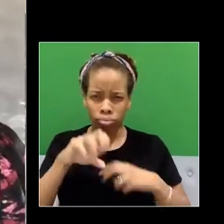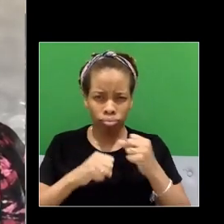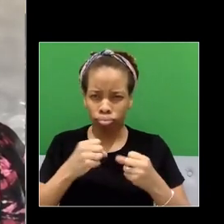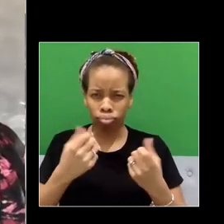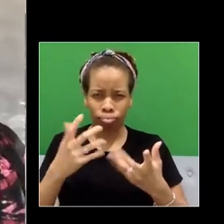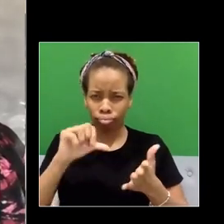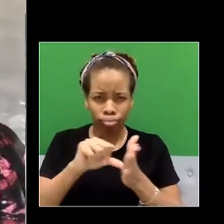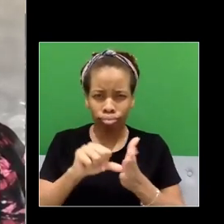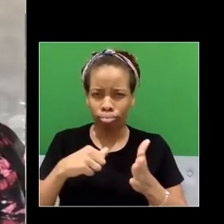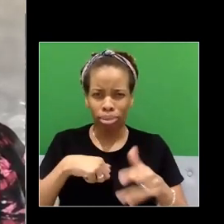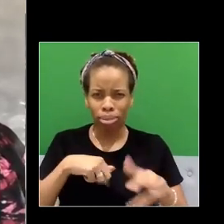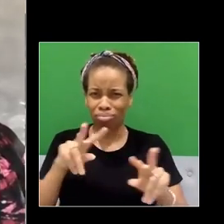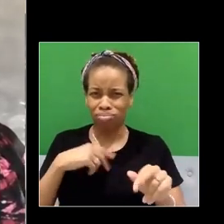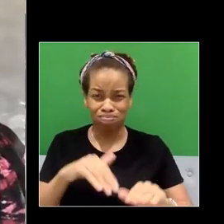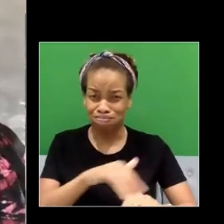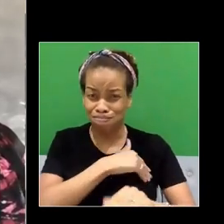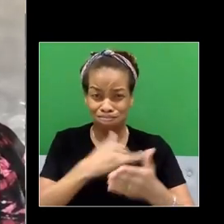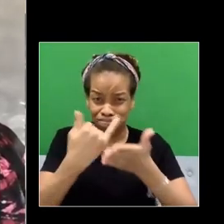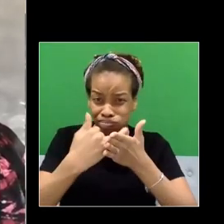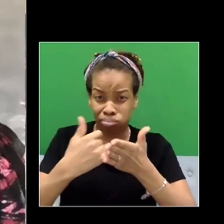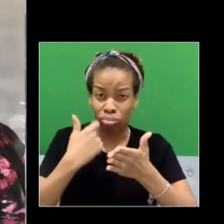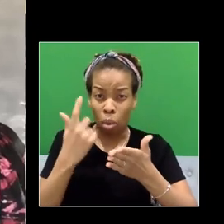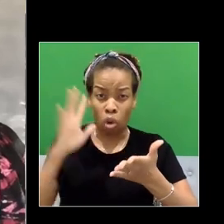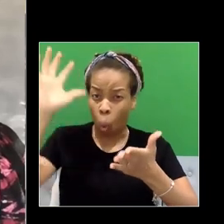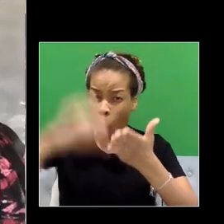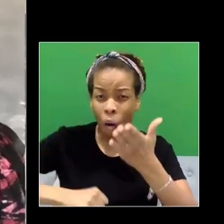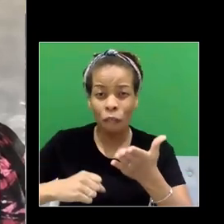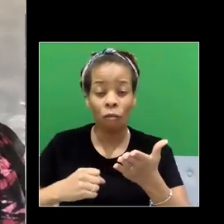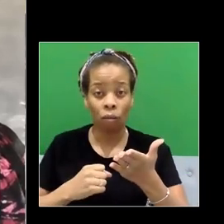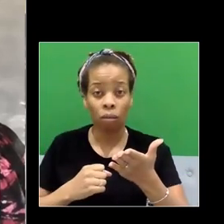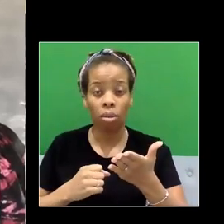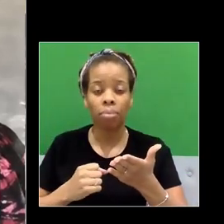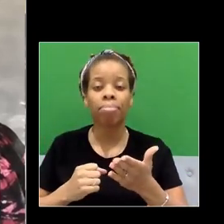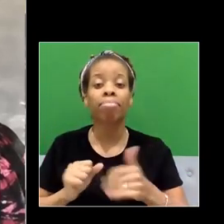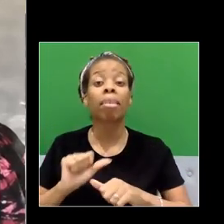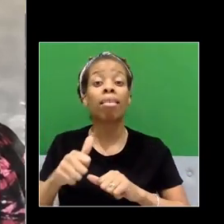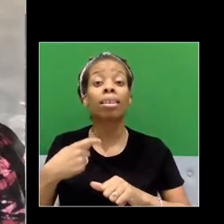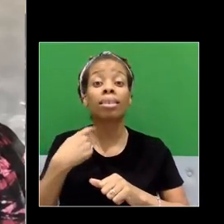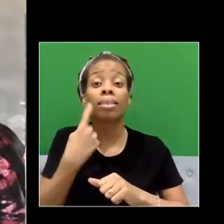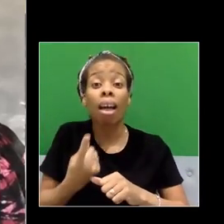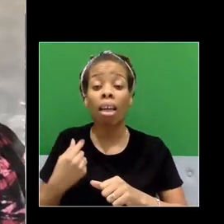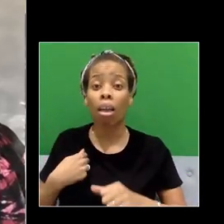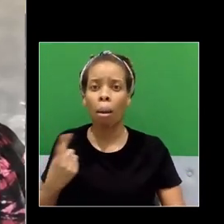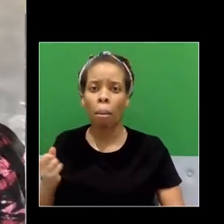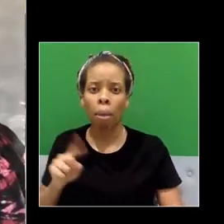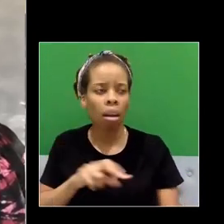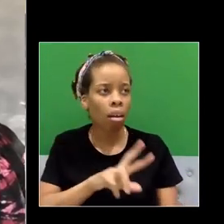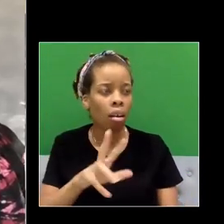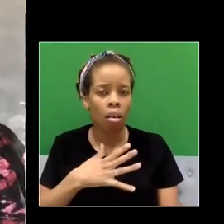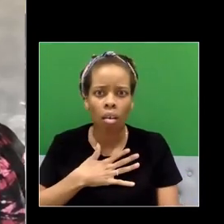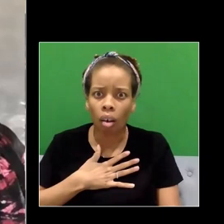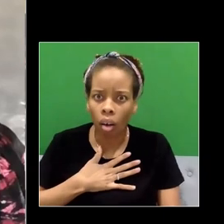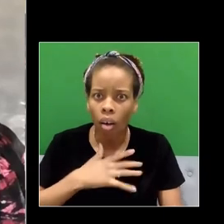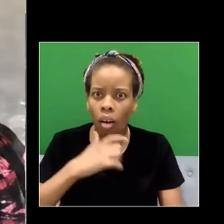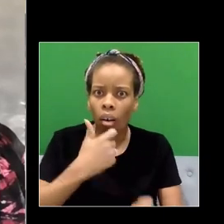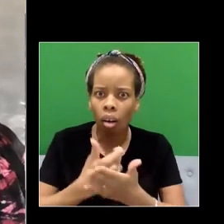this hasn't worked, I'm going to trash this tomorrow. Come back the next day, think about it in relation to everything else, and think, actually, God, this is all right. This